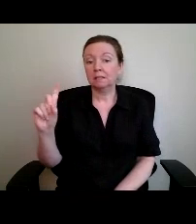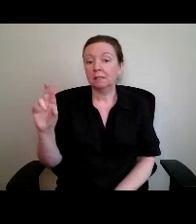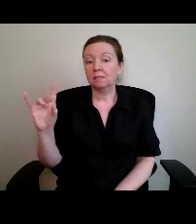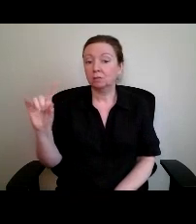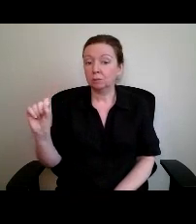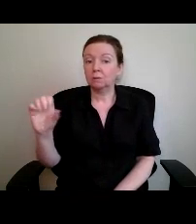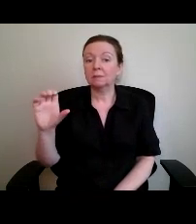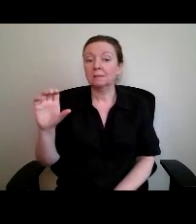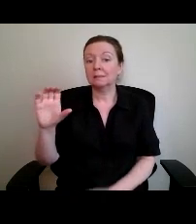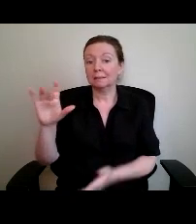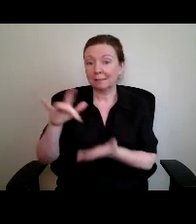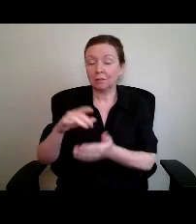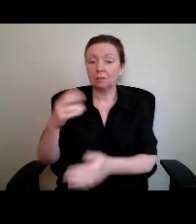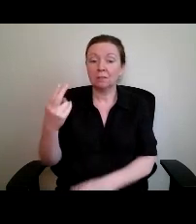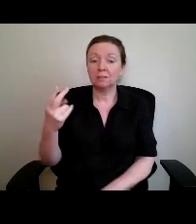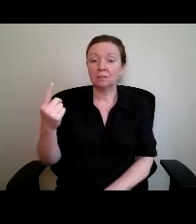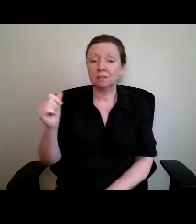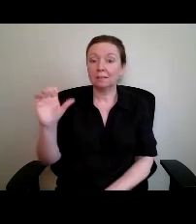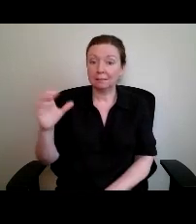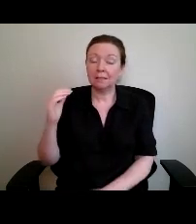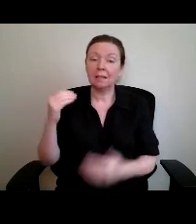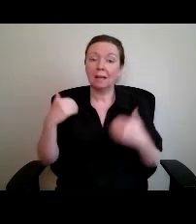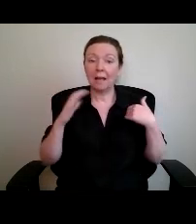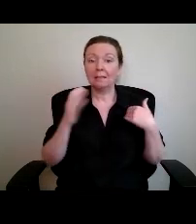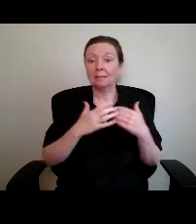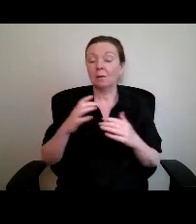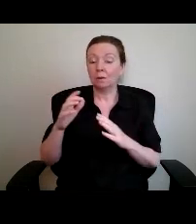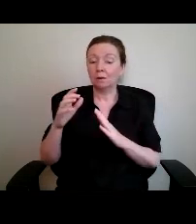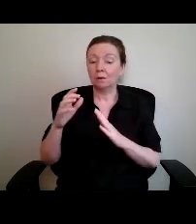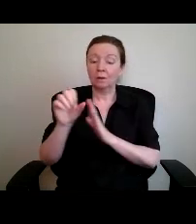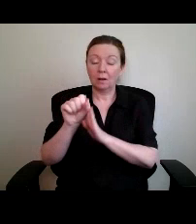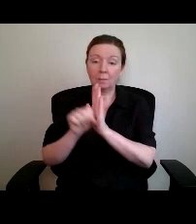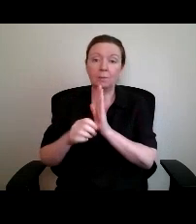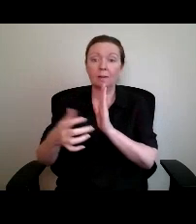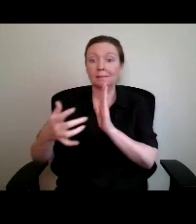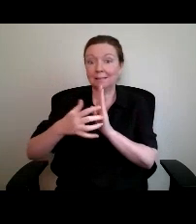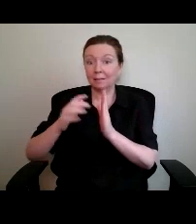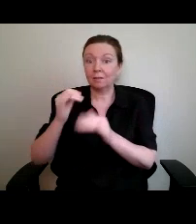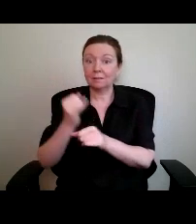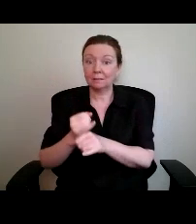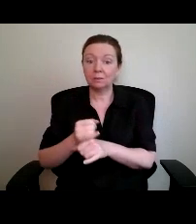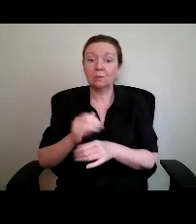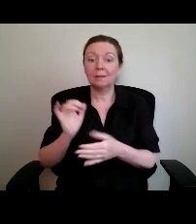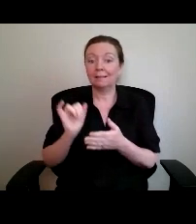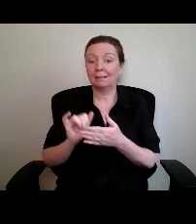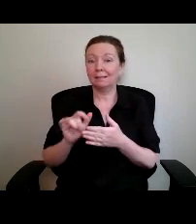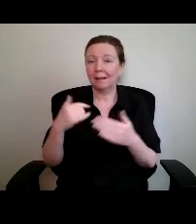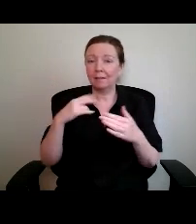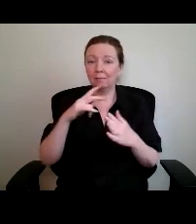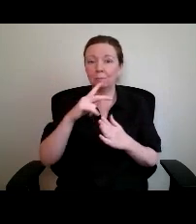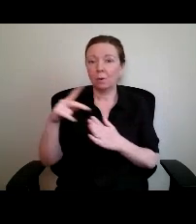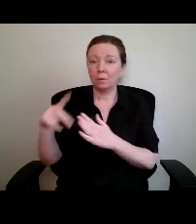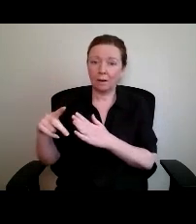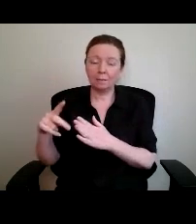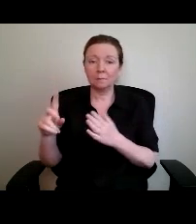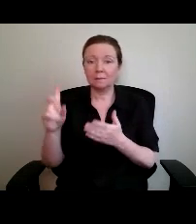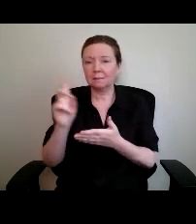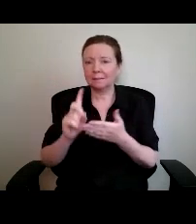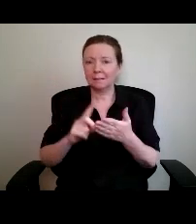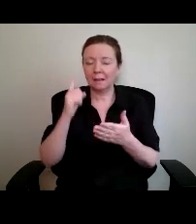our Commonwealth Technical Institute. And that really is, they have programs designed